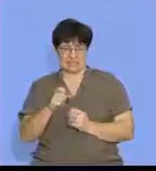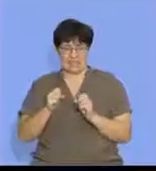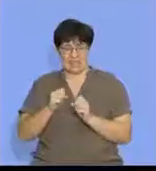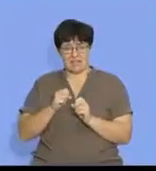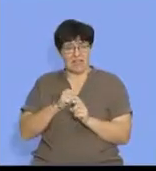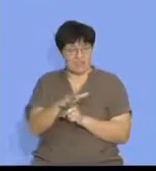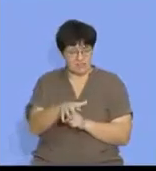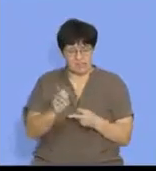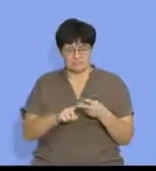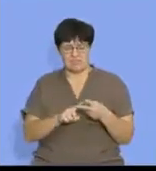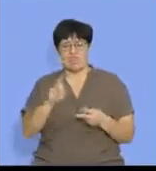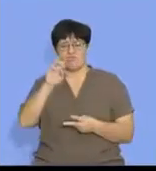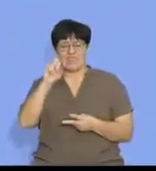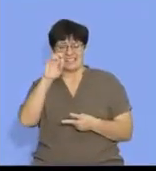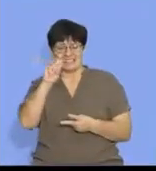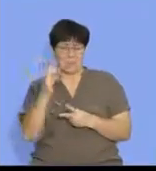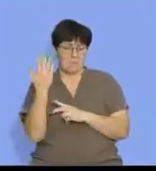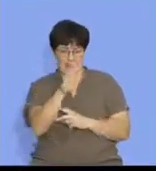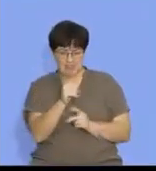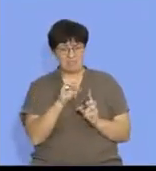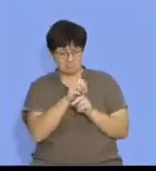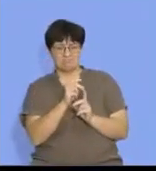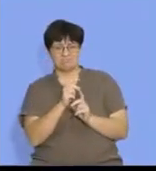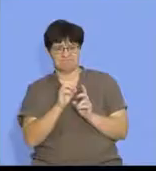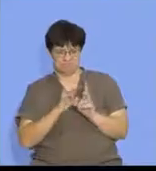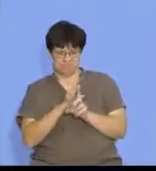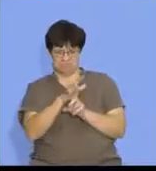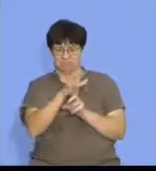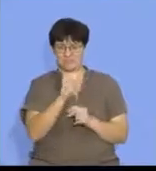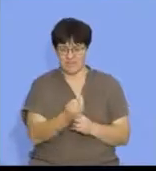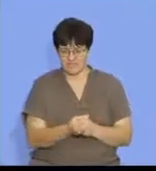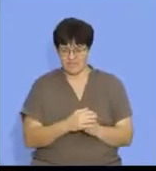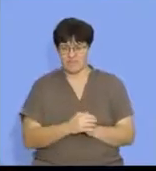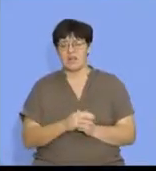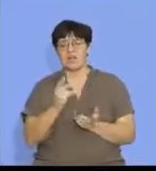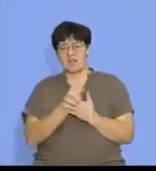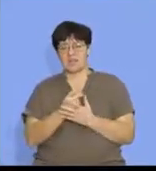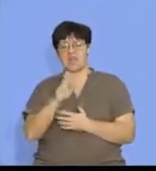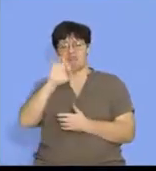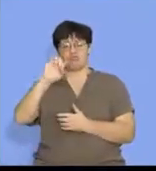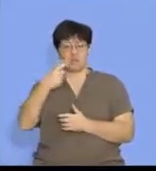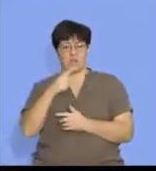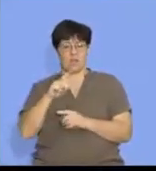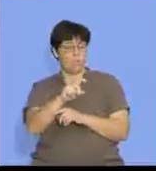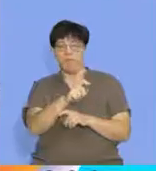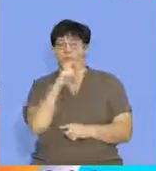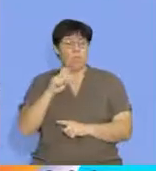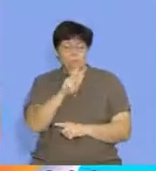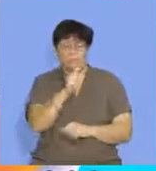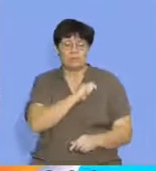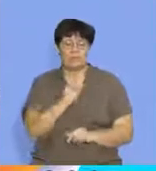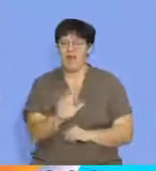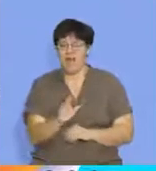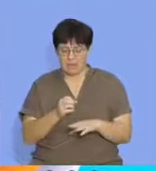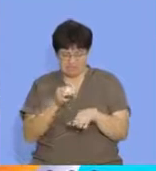looked at rust. We saw that plants also can get a fungus. Then we looked at ringworm, which is not a worm, but a fungus